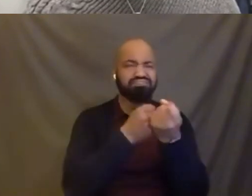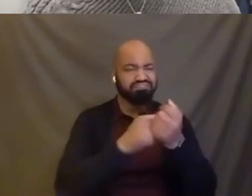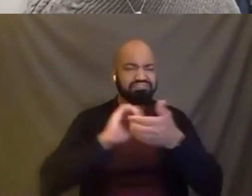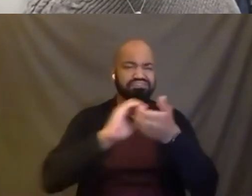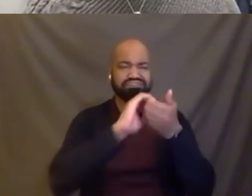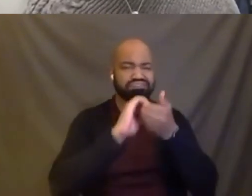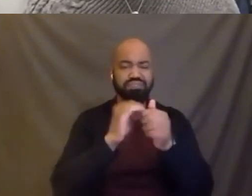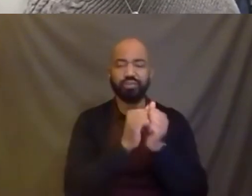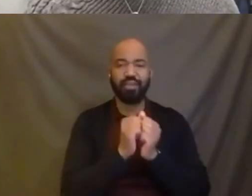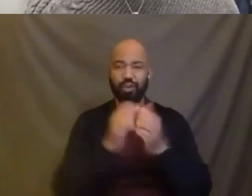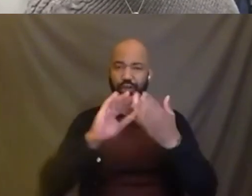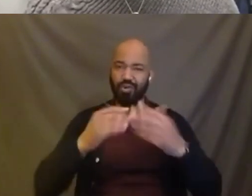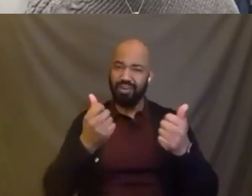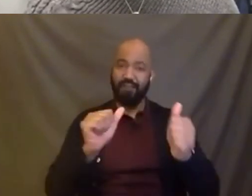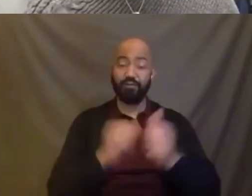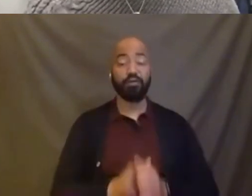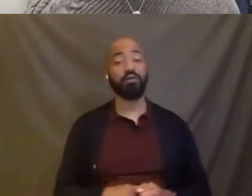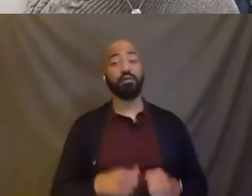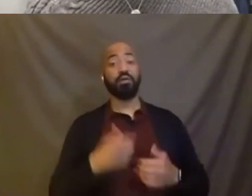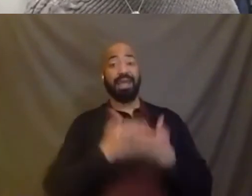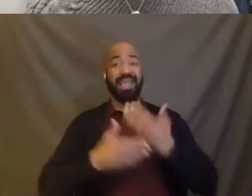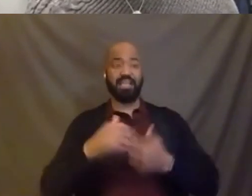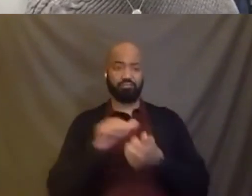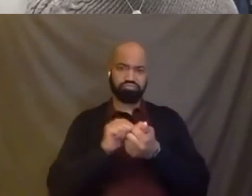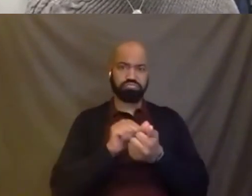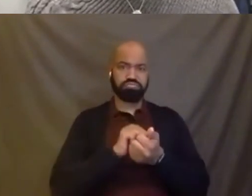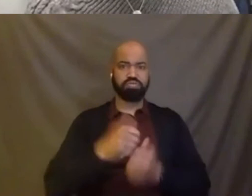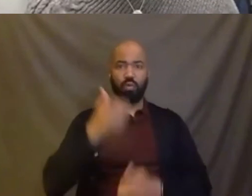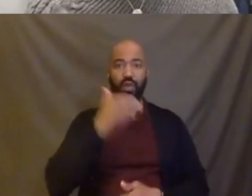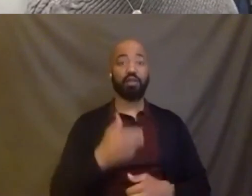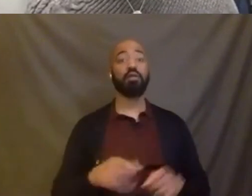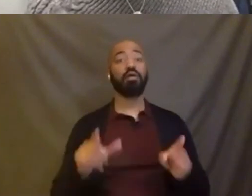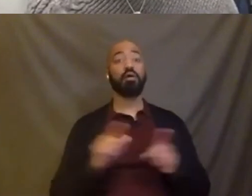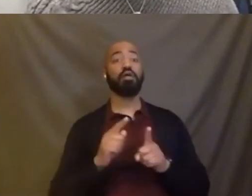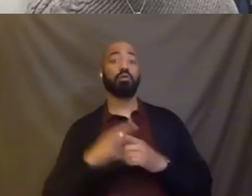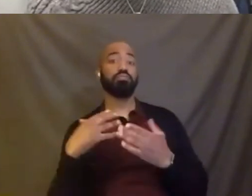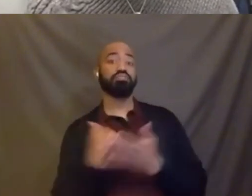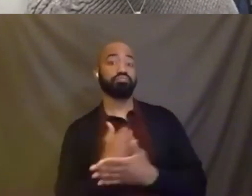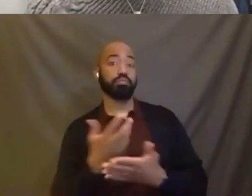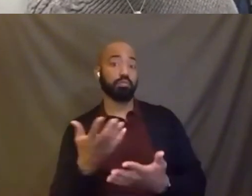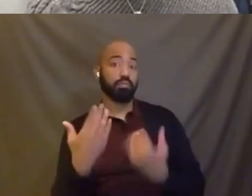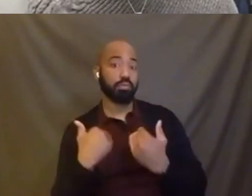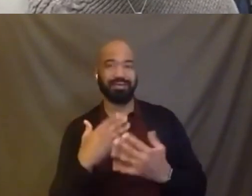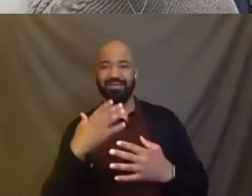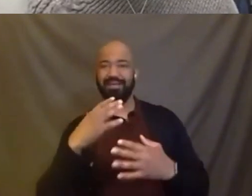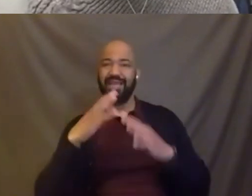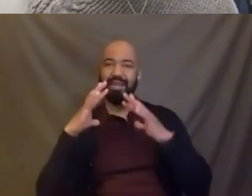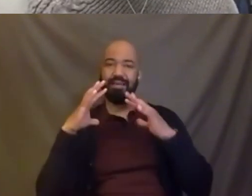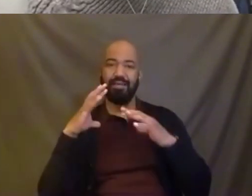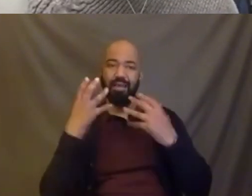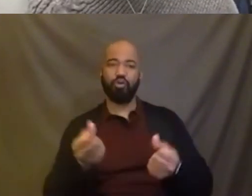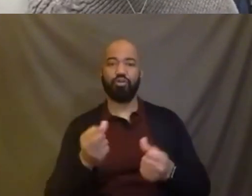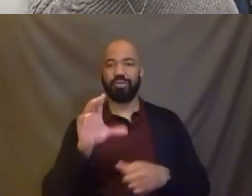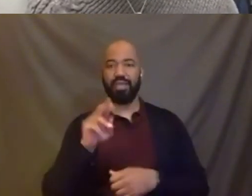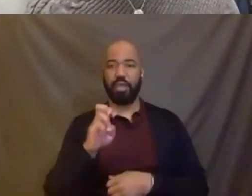Washing your hands and seeking out healthcare when you need it. Now is the time. It's okay. It is safe to come back if you haven't been engaged